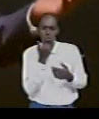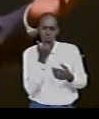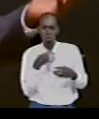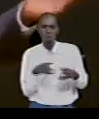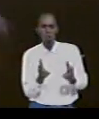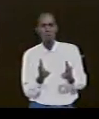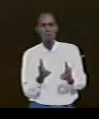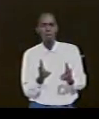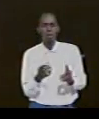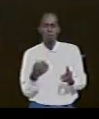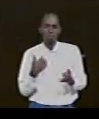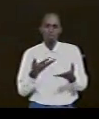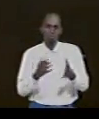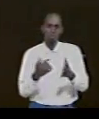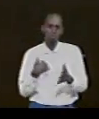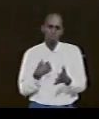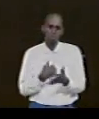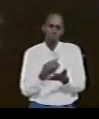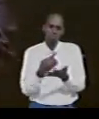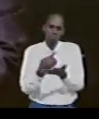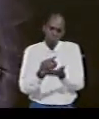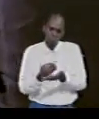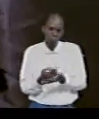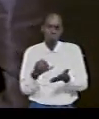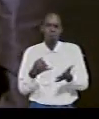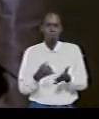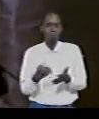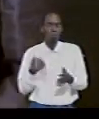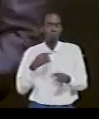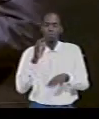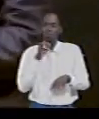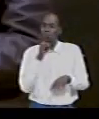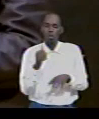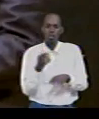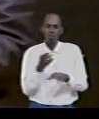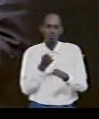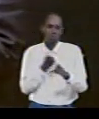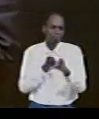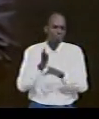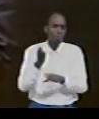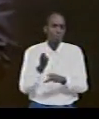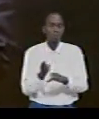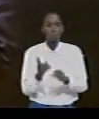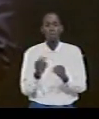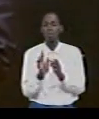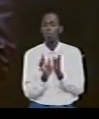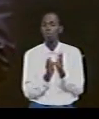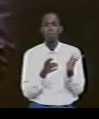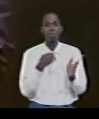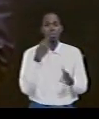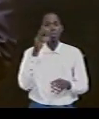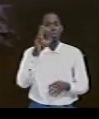it. They say we shouldn't tell them directly. The Bible says no.